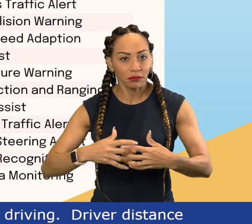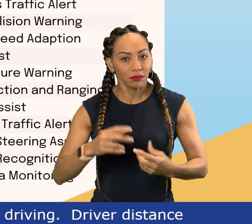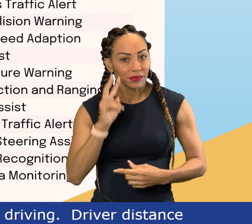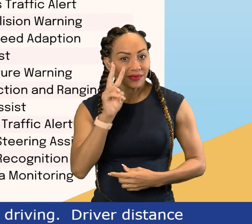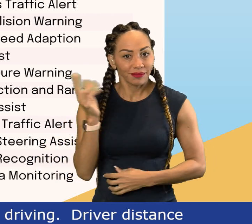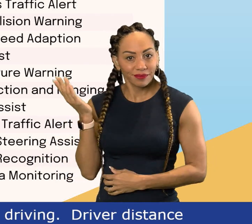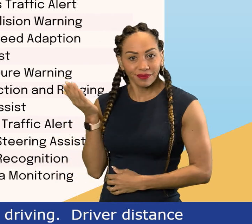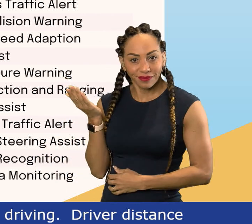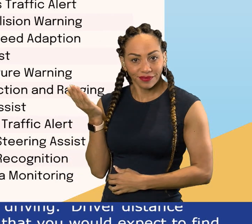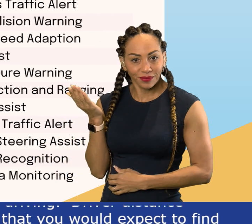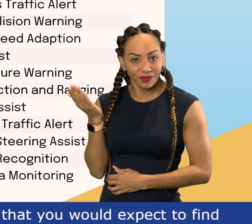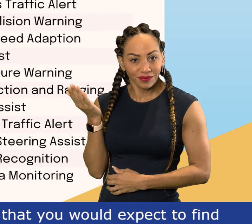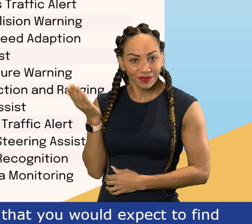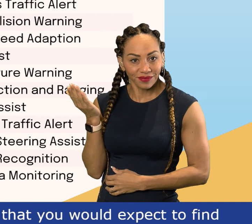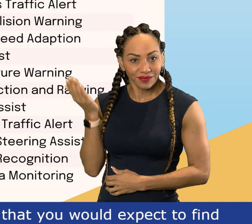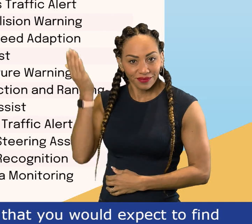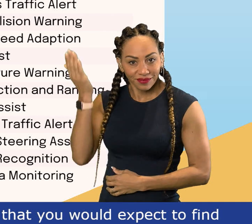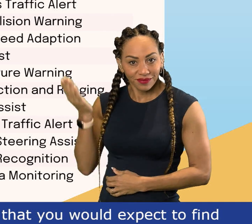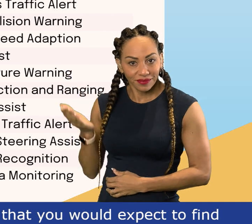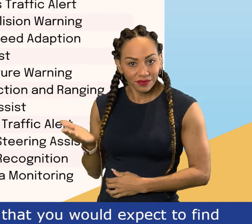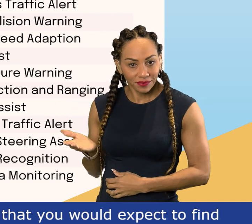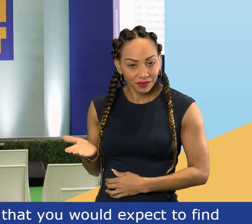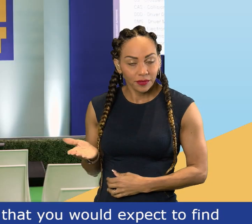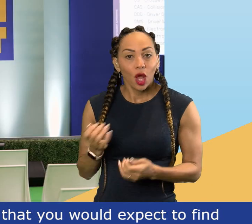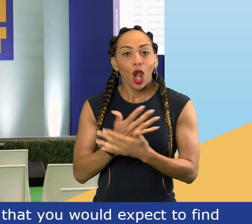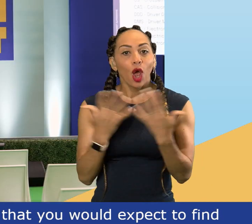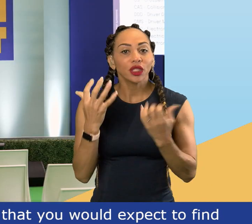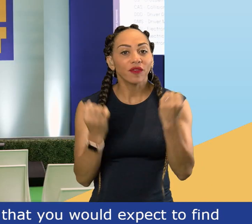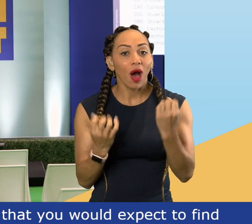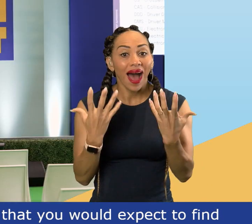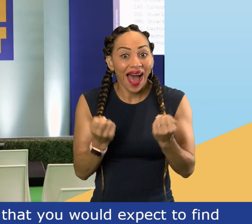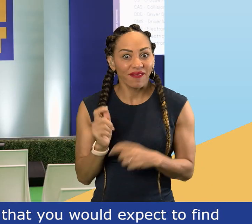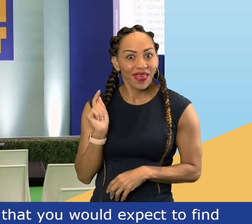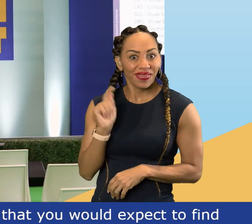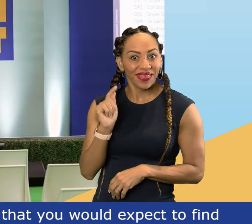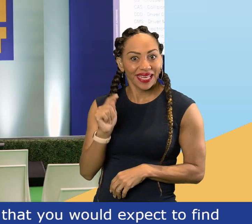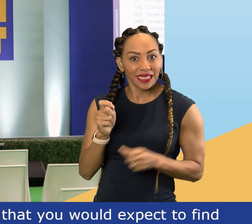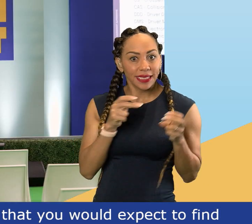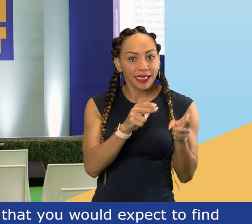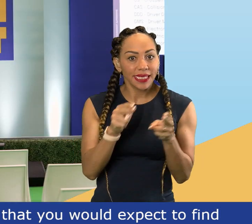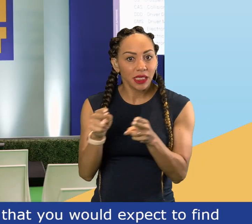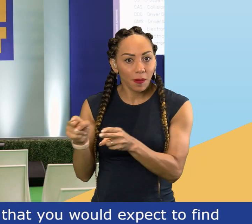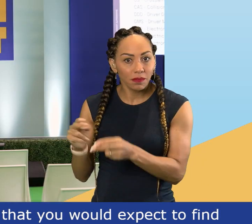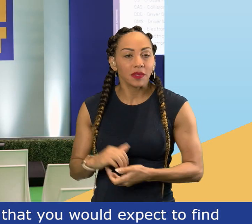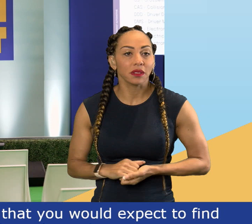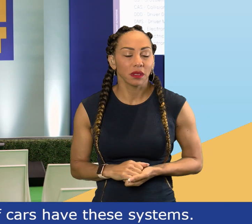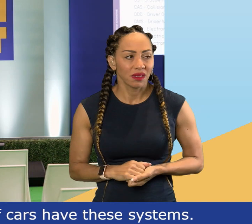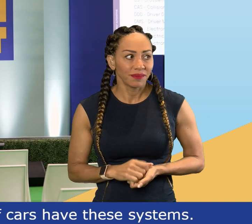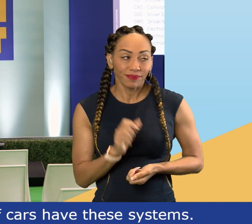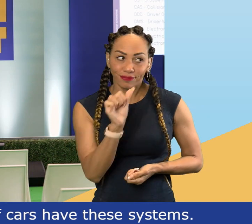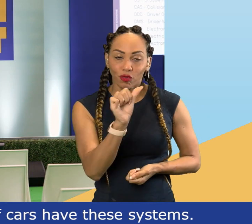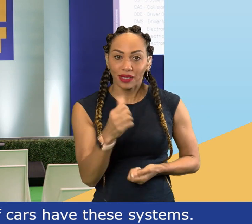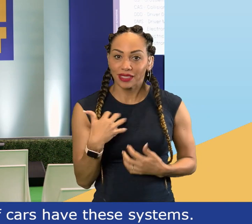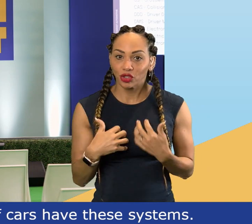is the vast majority of cars actually have these systems. Yeah, and what's particularly interesting there is at the moment, we're seeing quite long